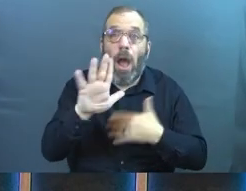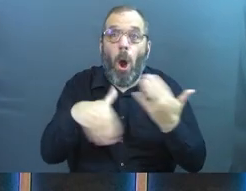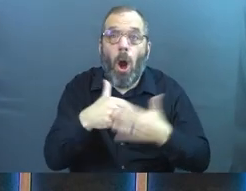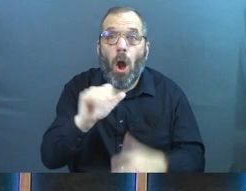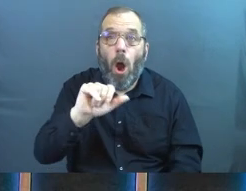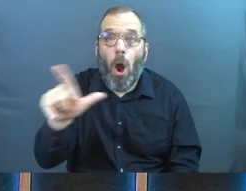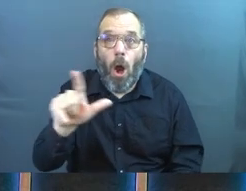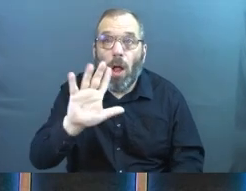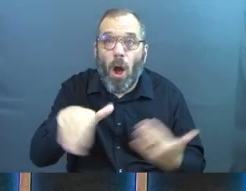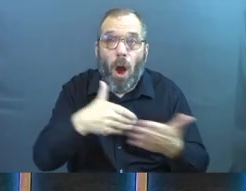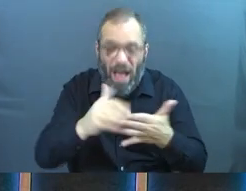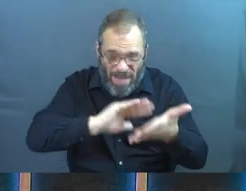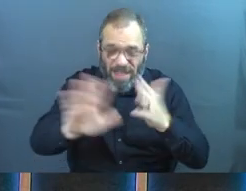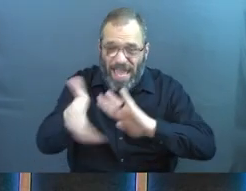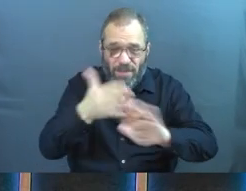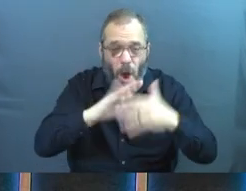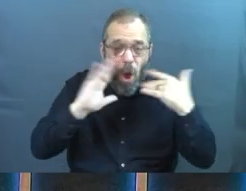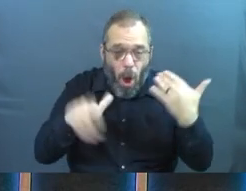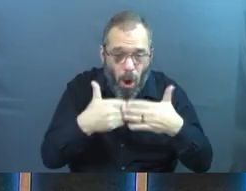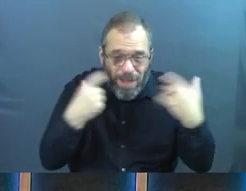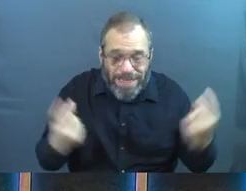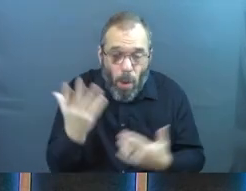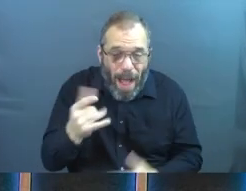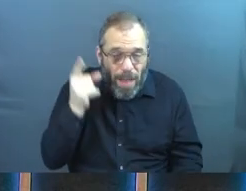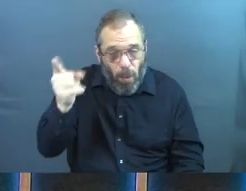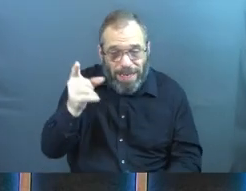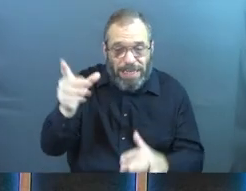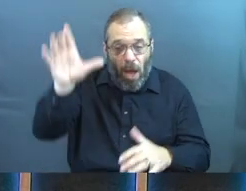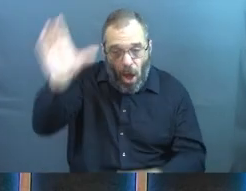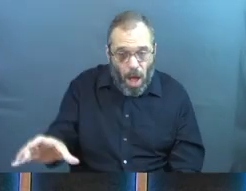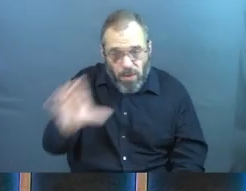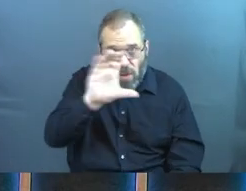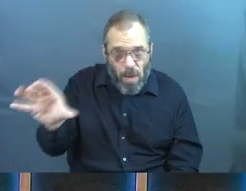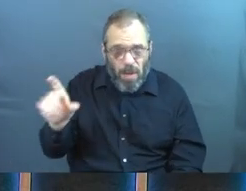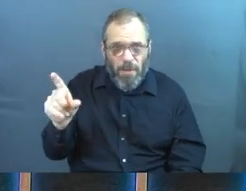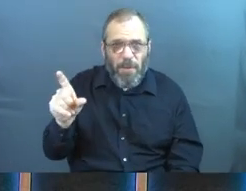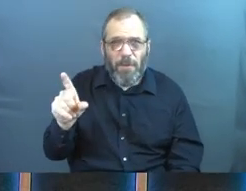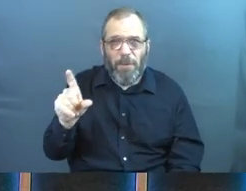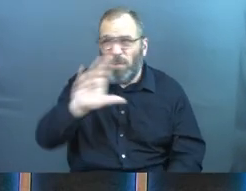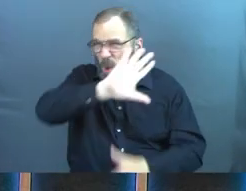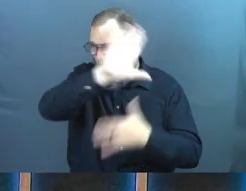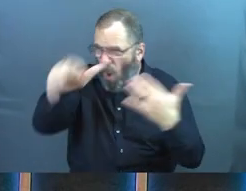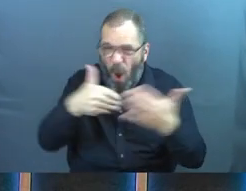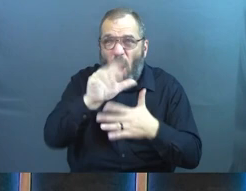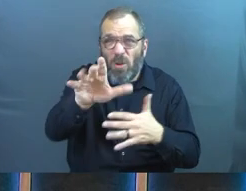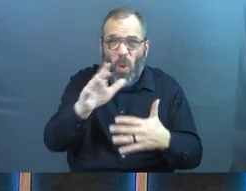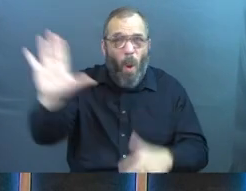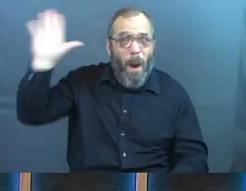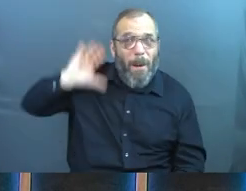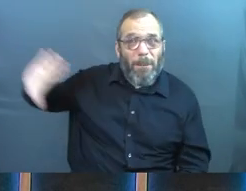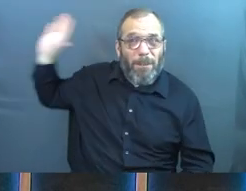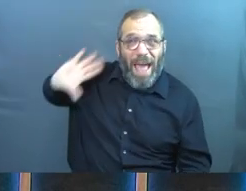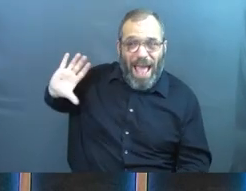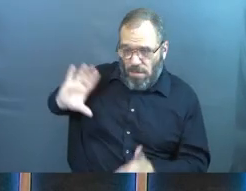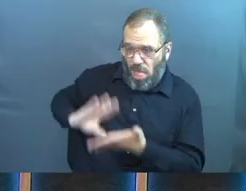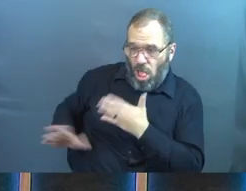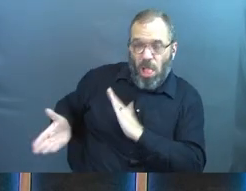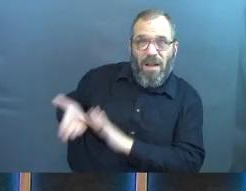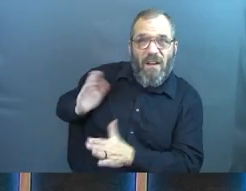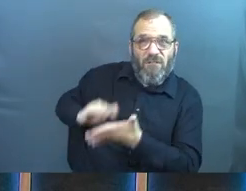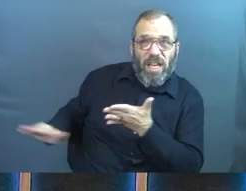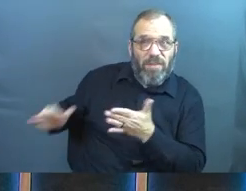He forgave you all your sins because of what he did on the cross. All of your past is all